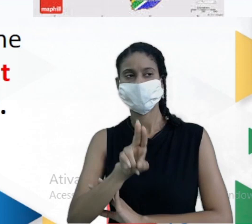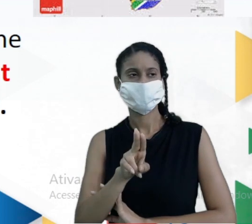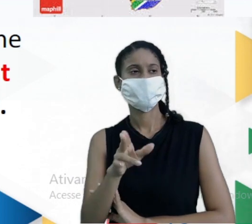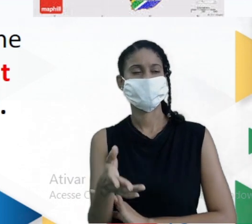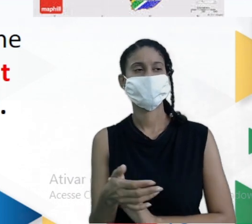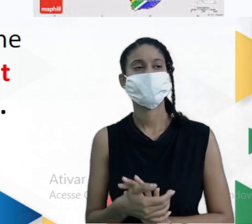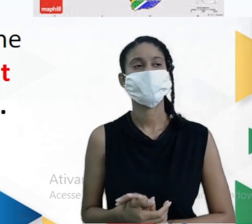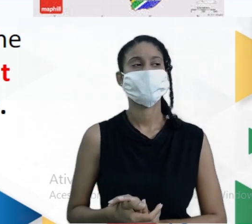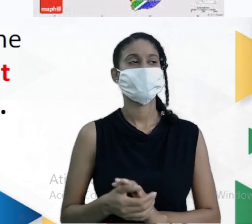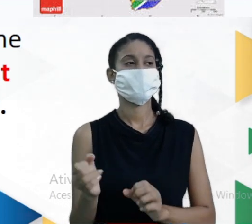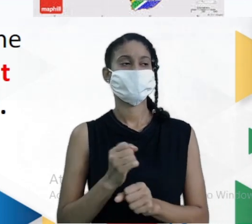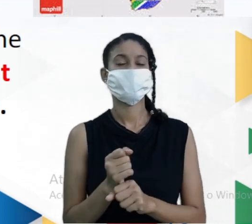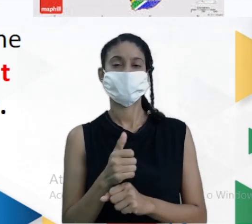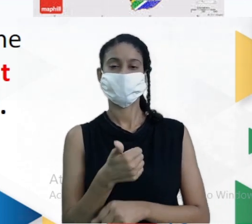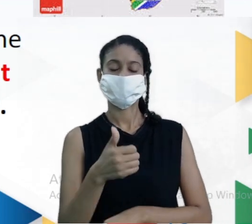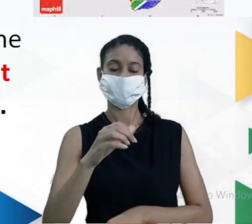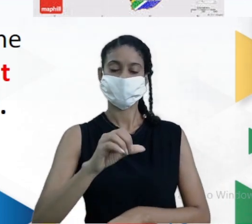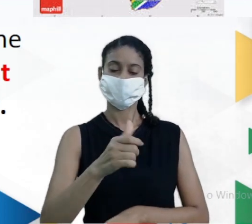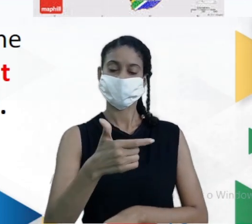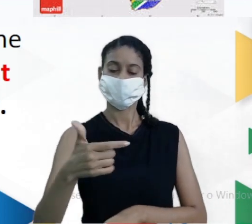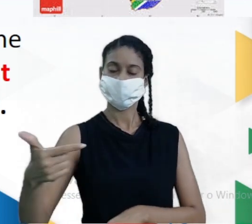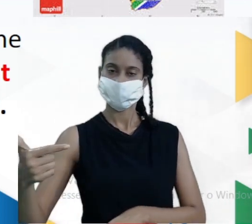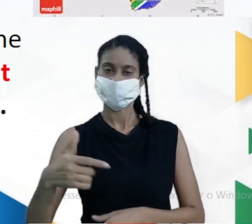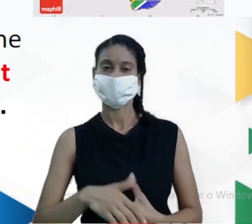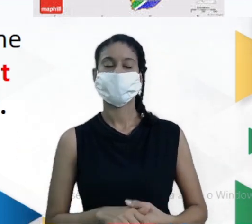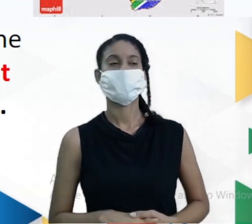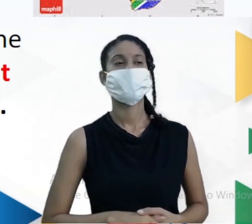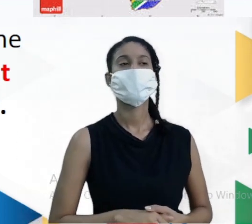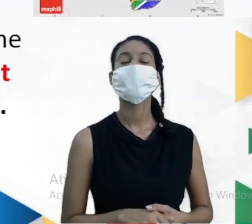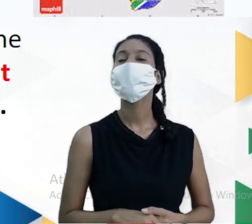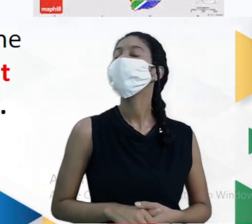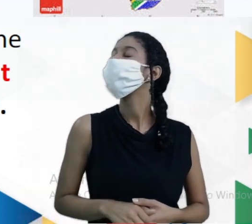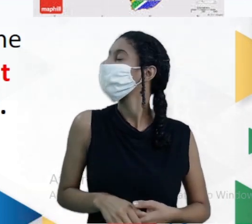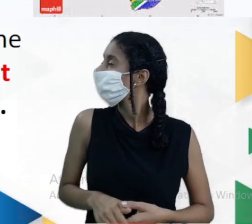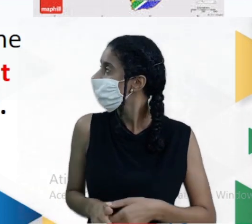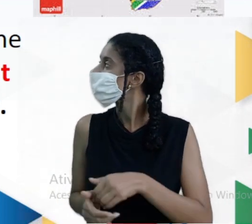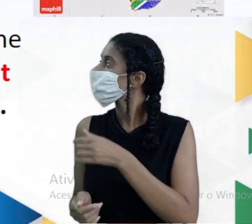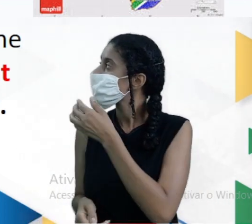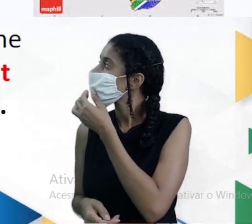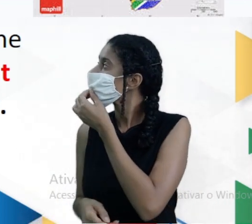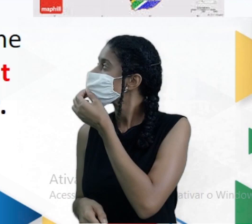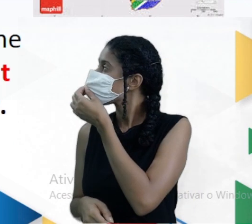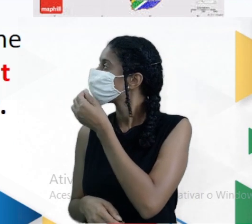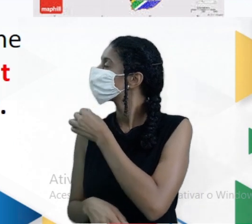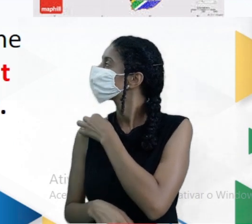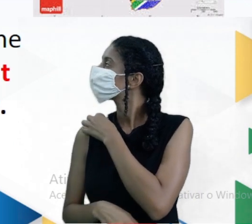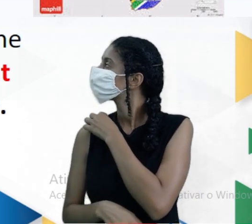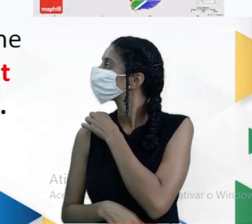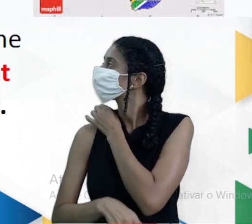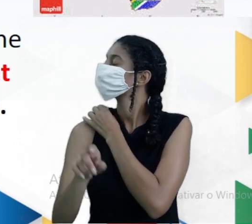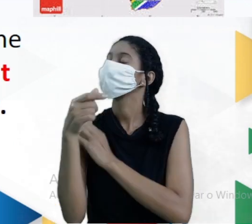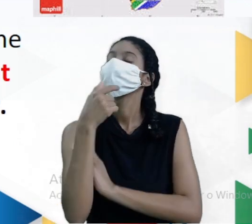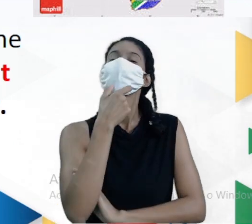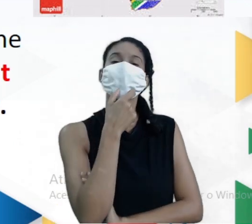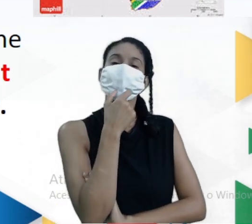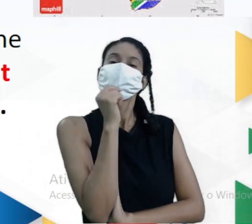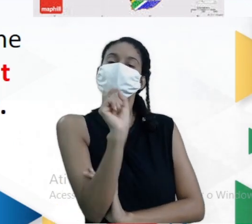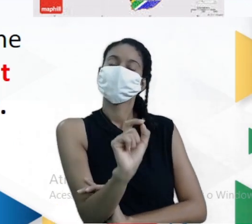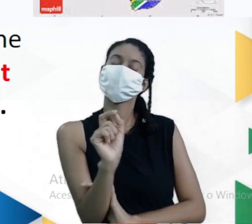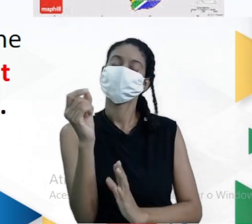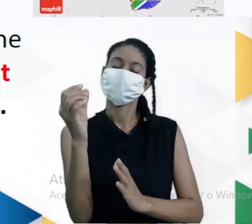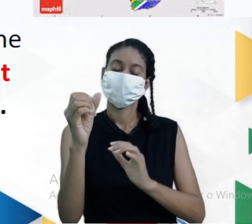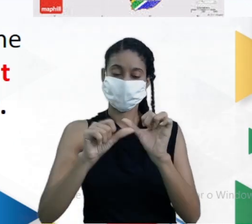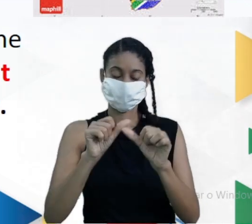1822. Então, por isso, tem aí, ó, the English language became the official language. O inglês se tornou a